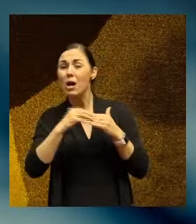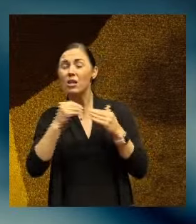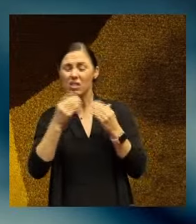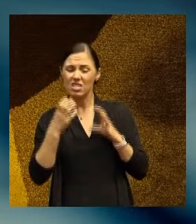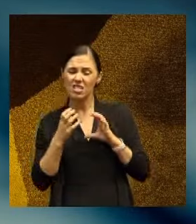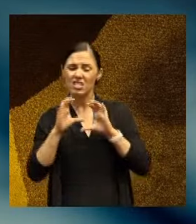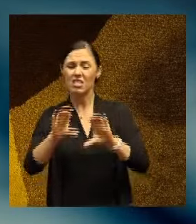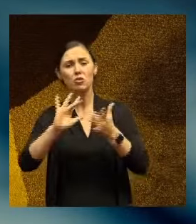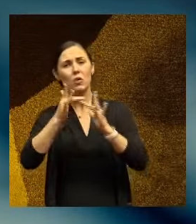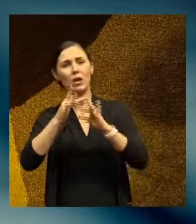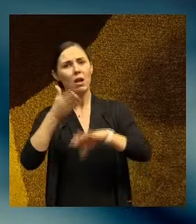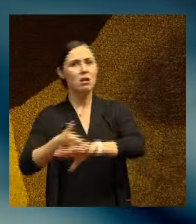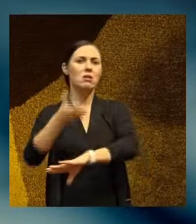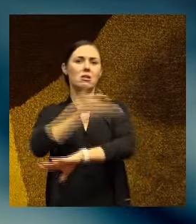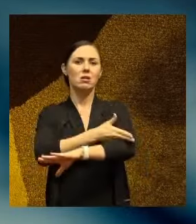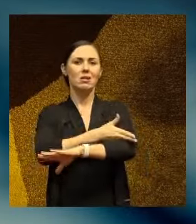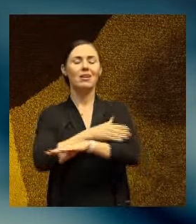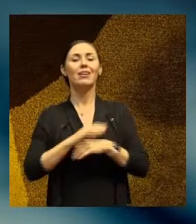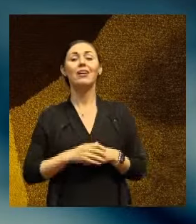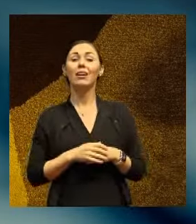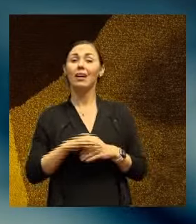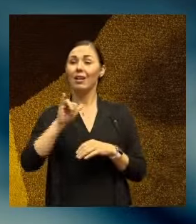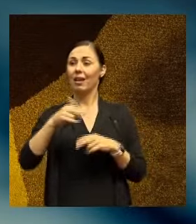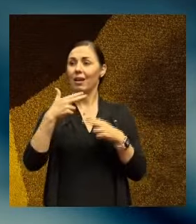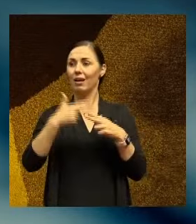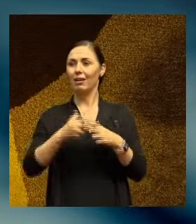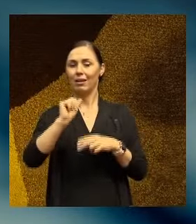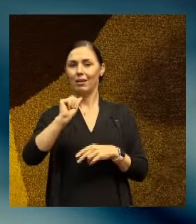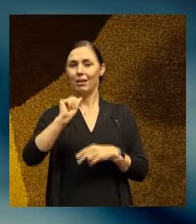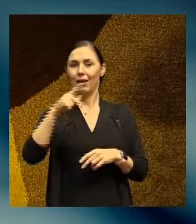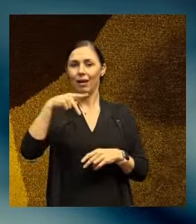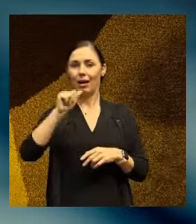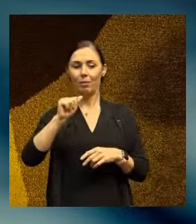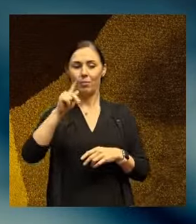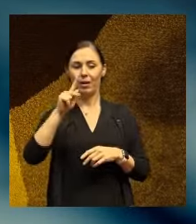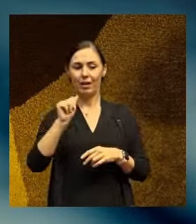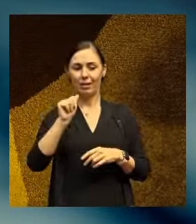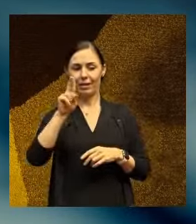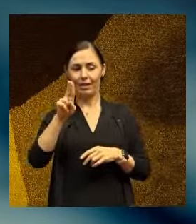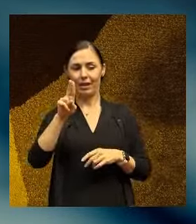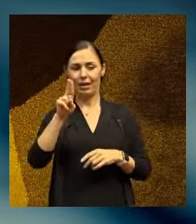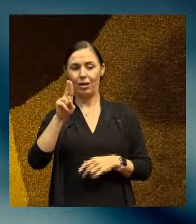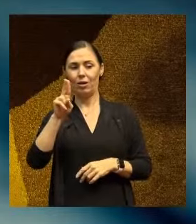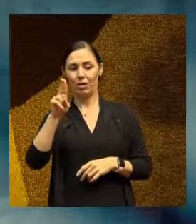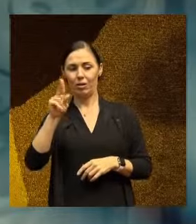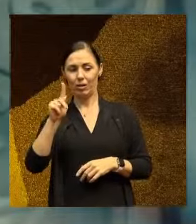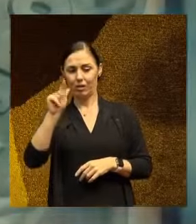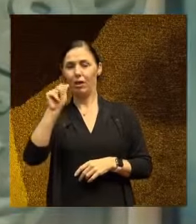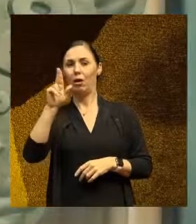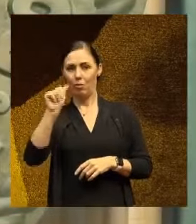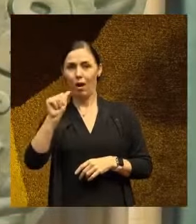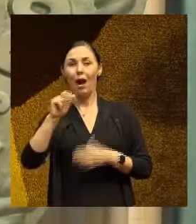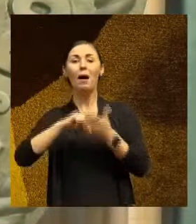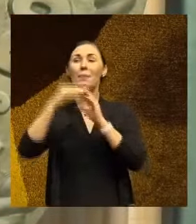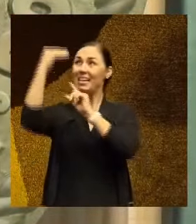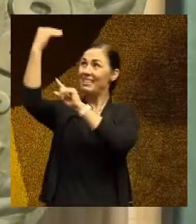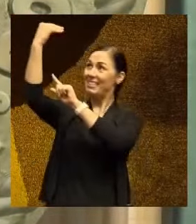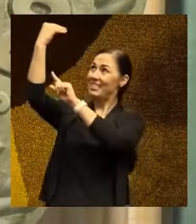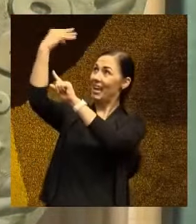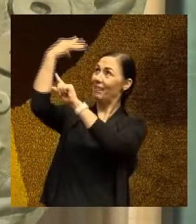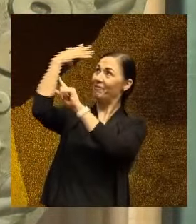We're calling it Apakau Kala, spreading of the sun's rays. It is